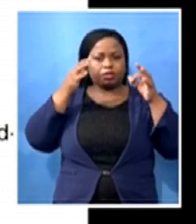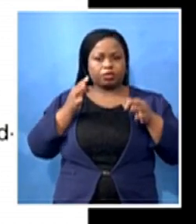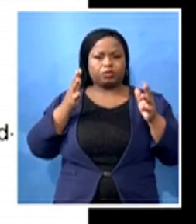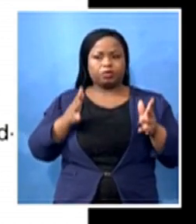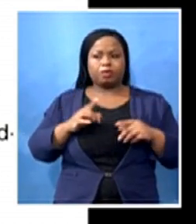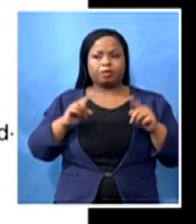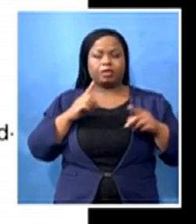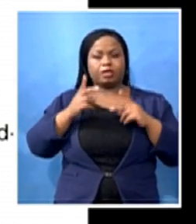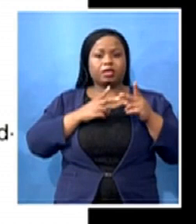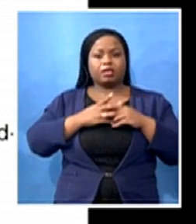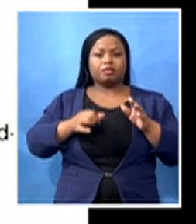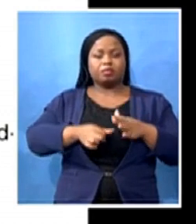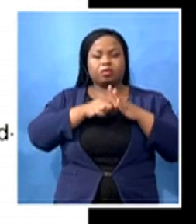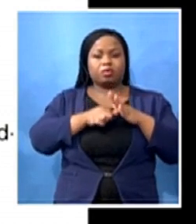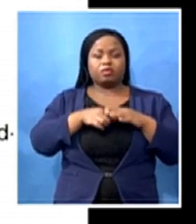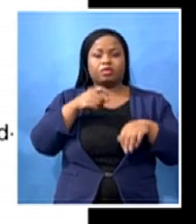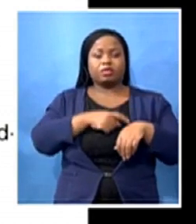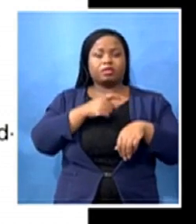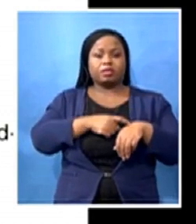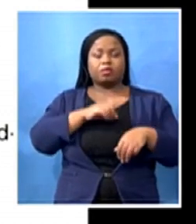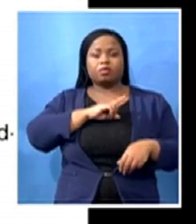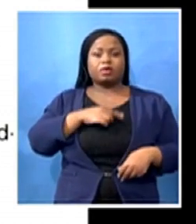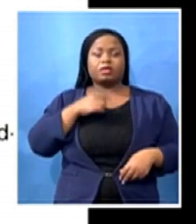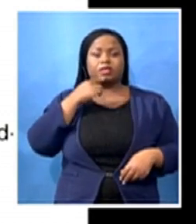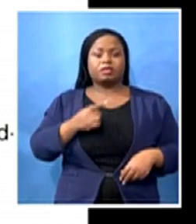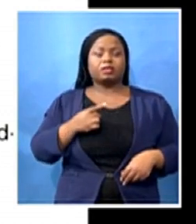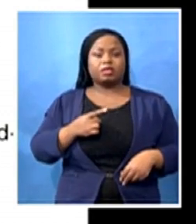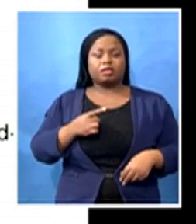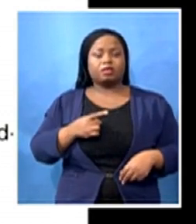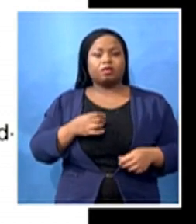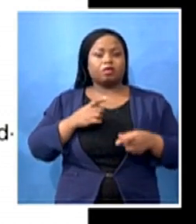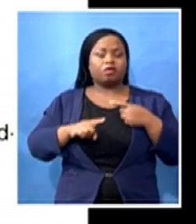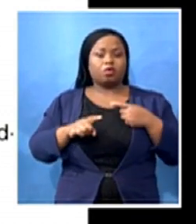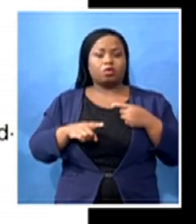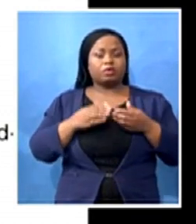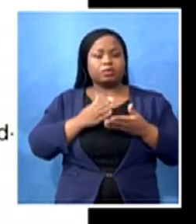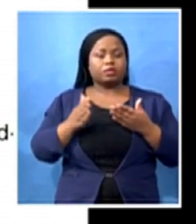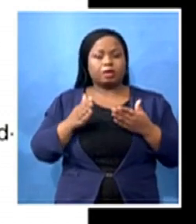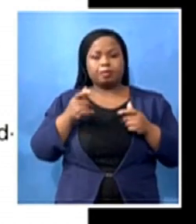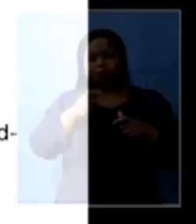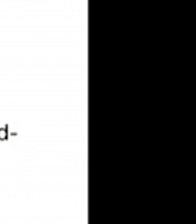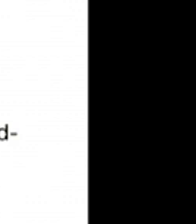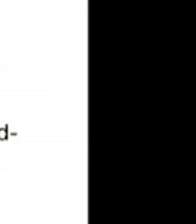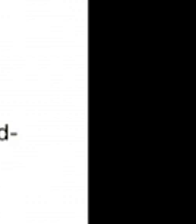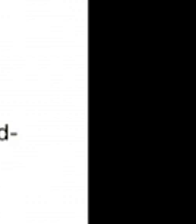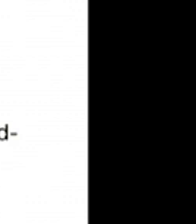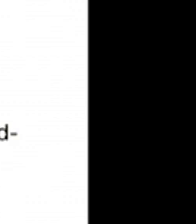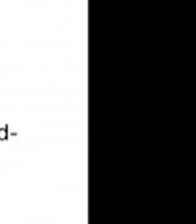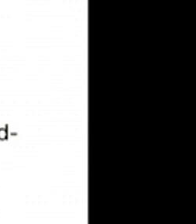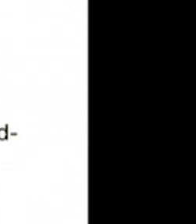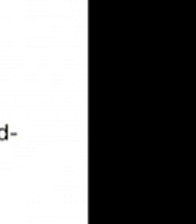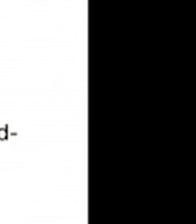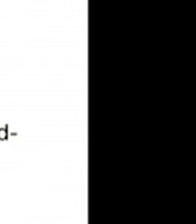their force is greatly enhanced by ground truths. So those are certainly the voices of